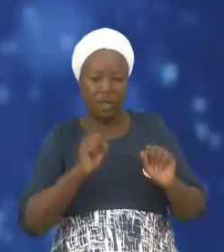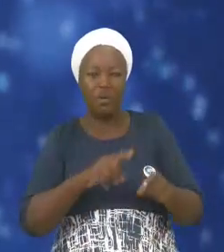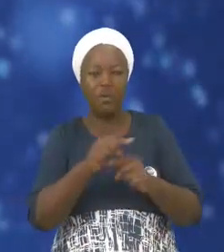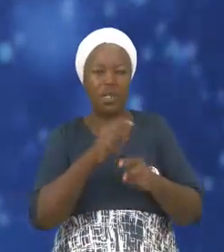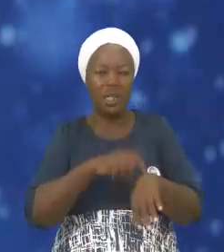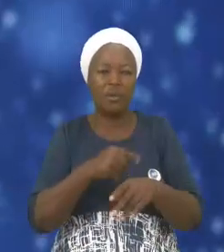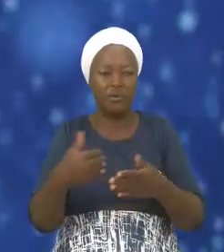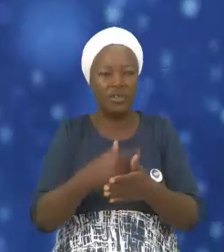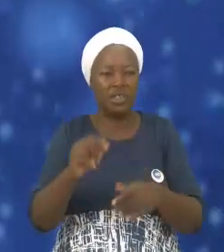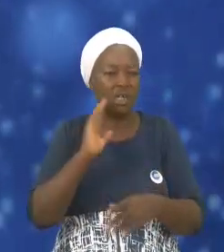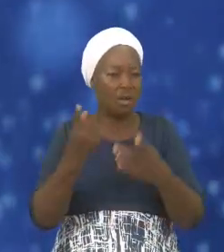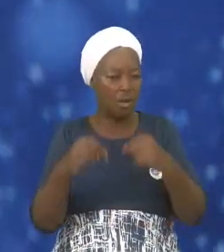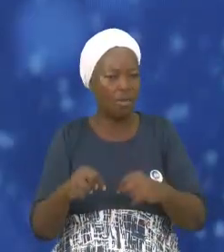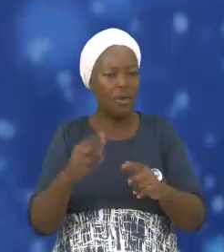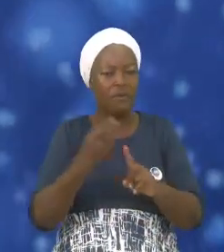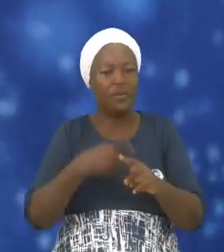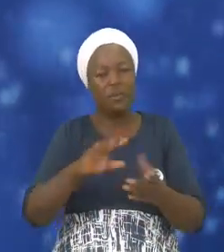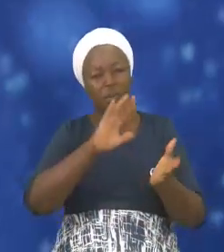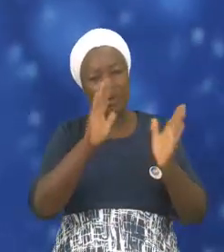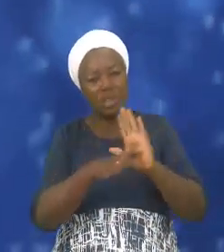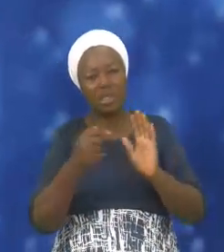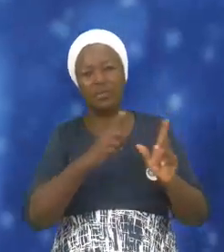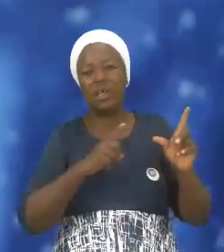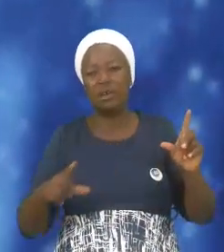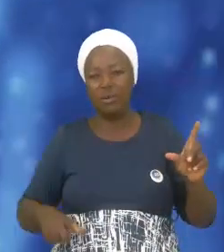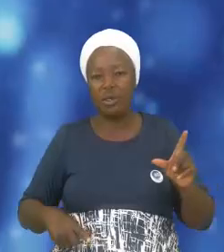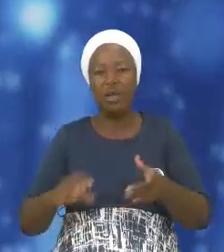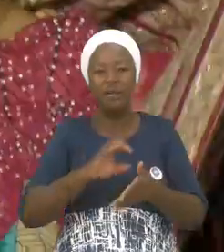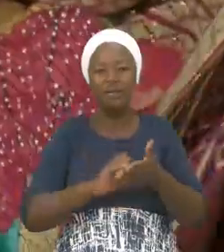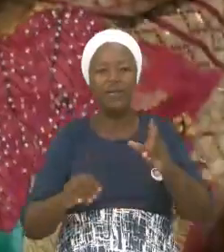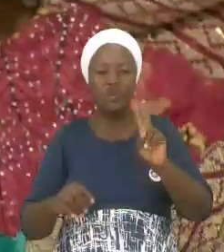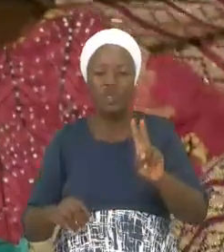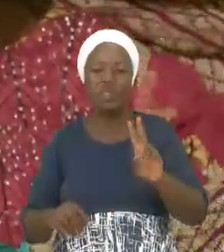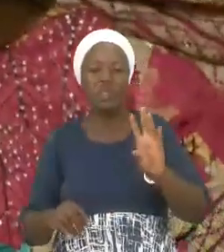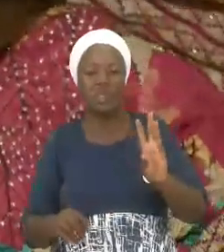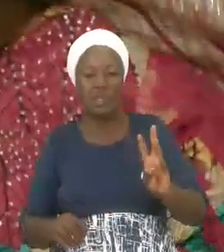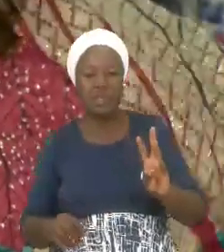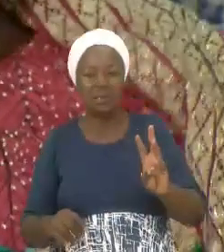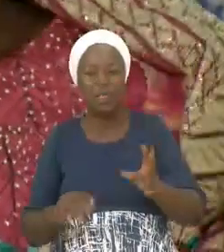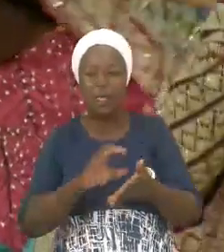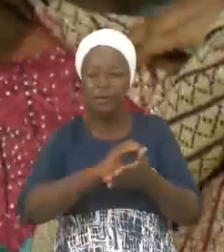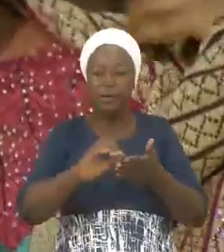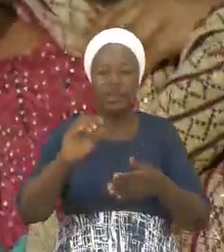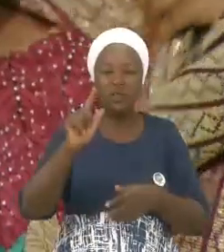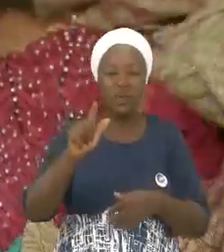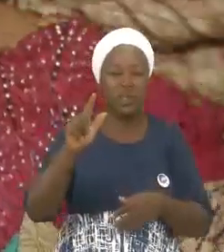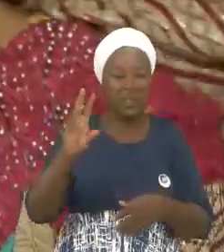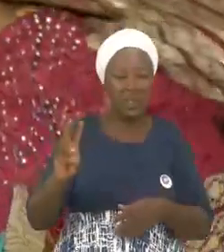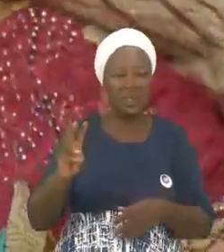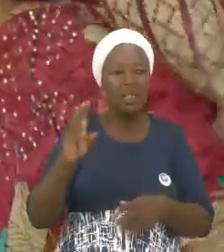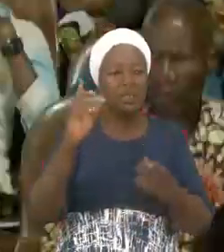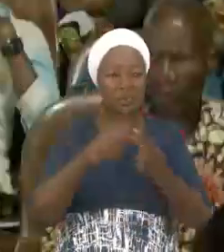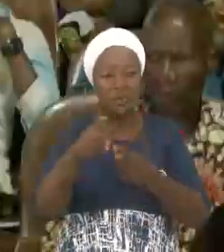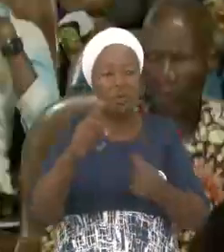shall come from the presence of the Lord. Look at verse 26. In verse 26, unto you